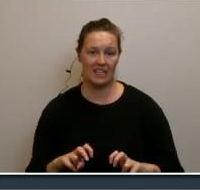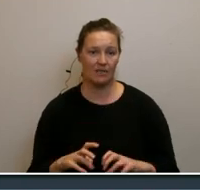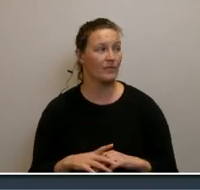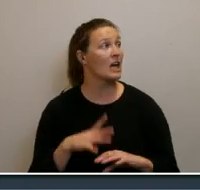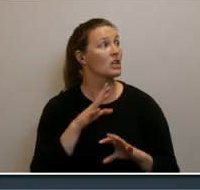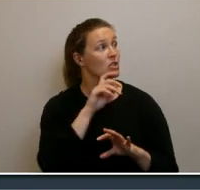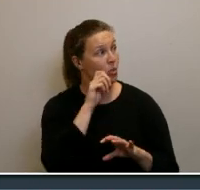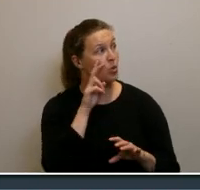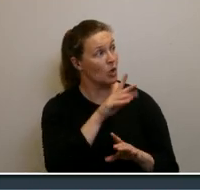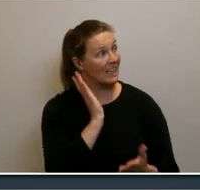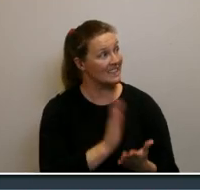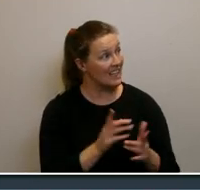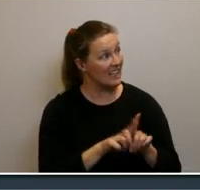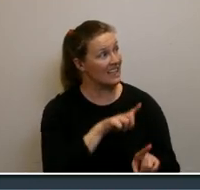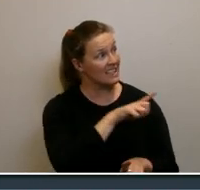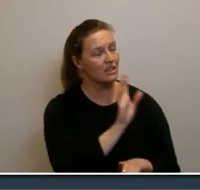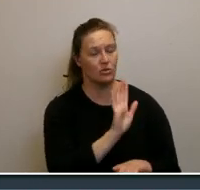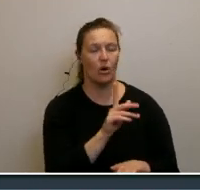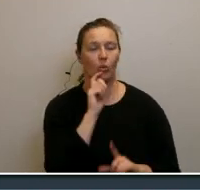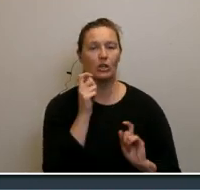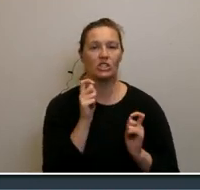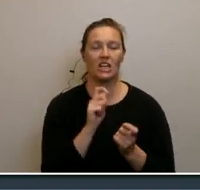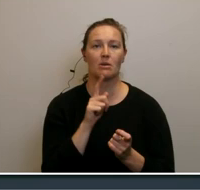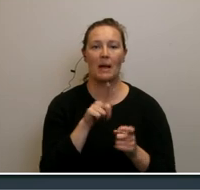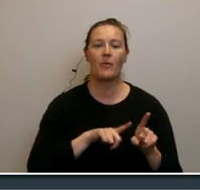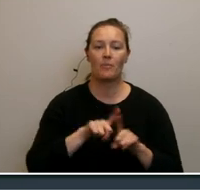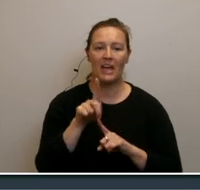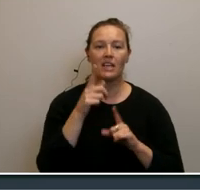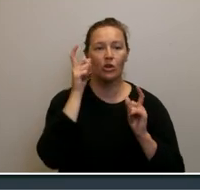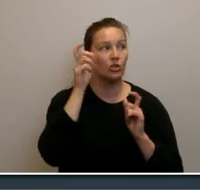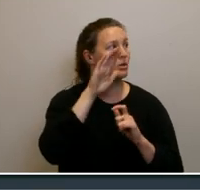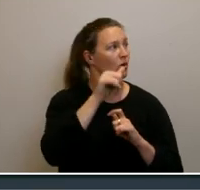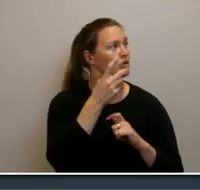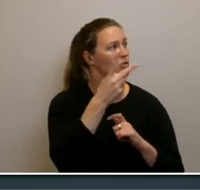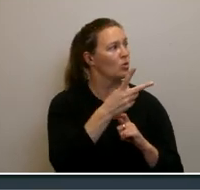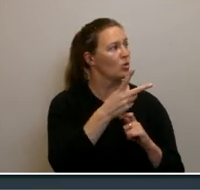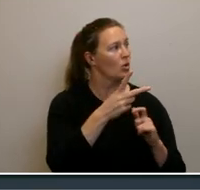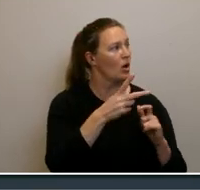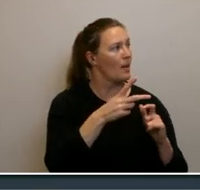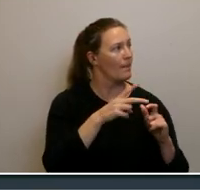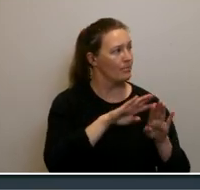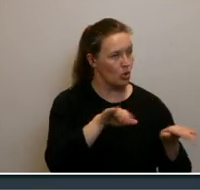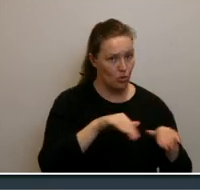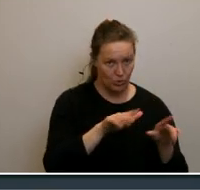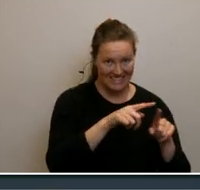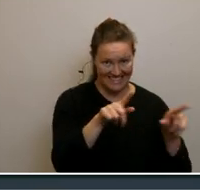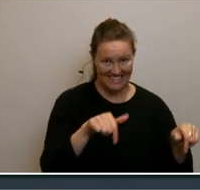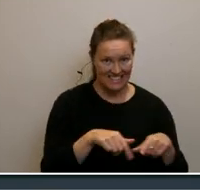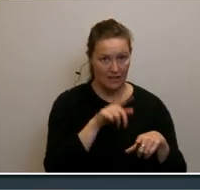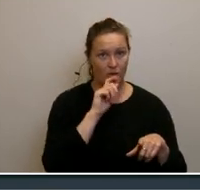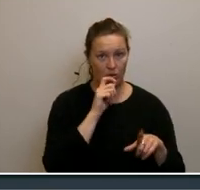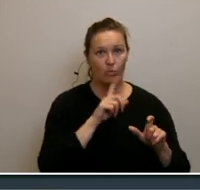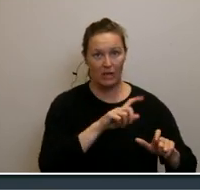going to look exactly like this. It will change. The main concept of two pools will probably stay, but the whole rest of it will, as part